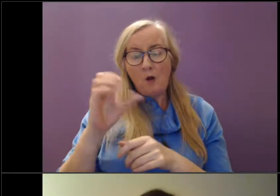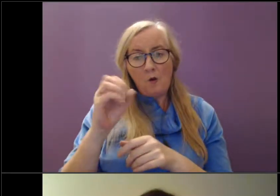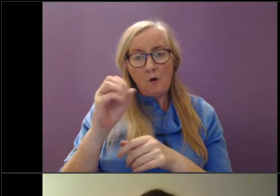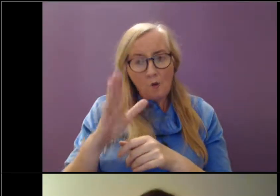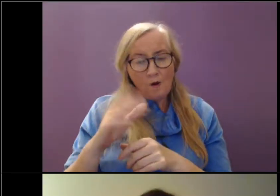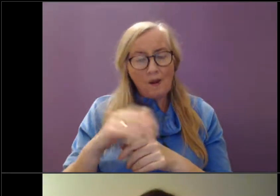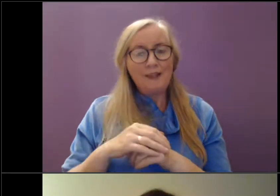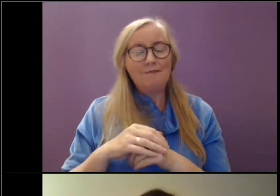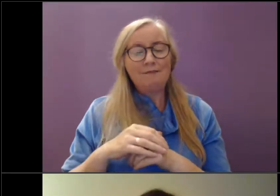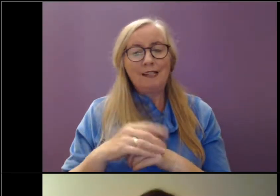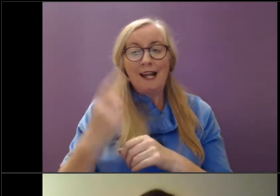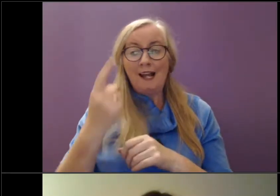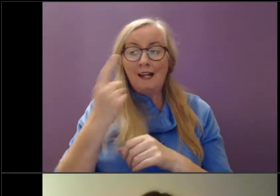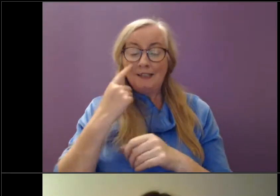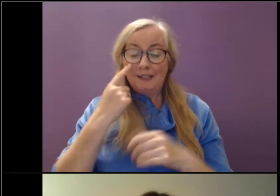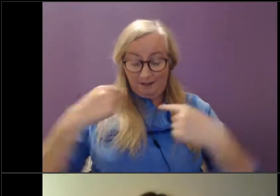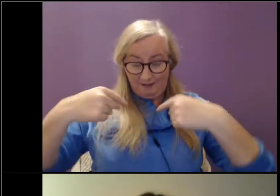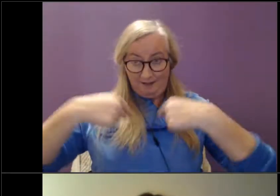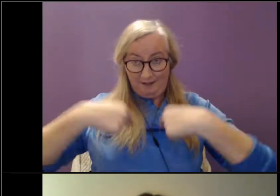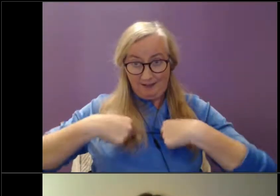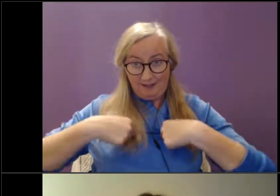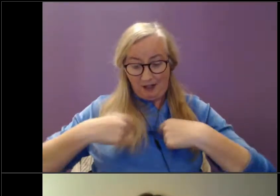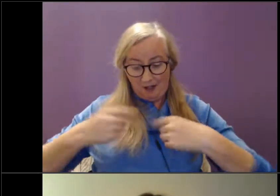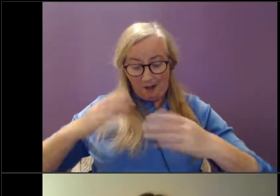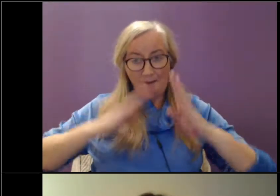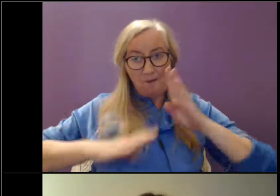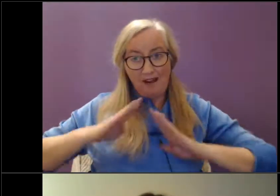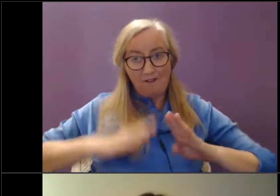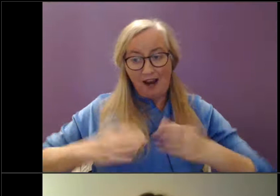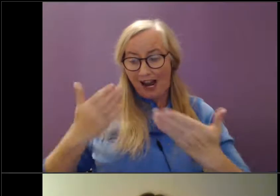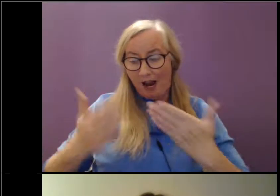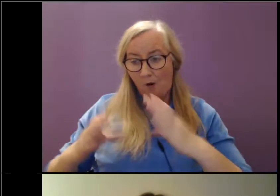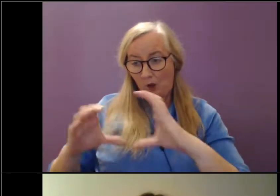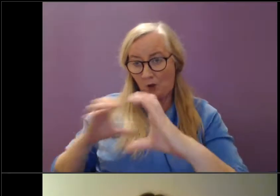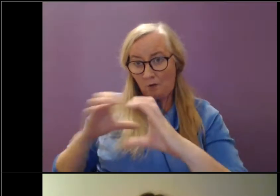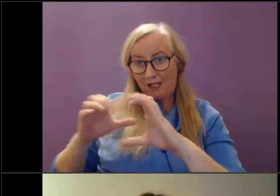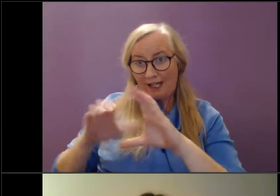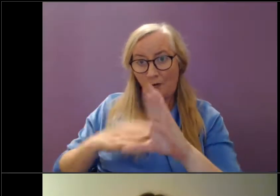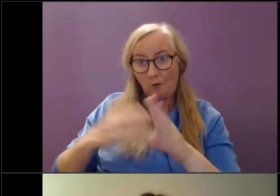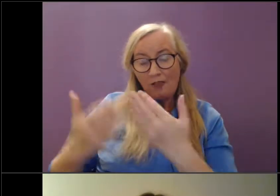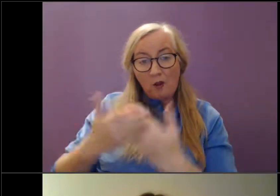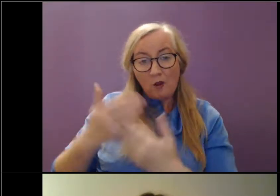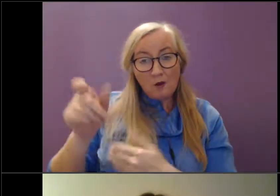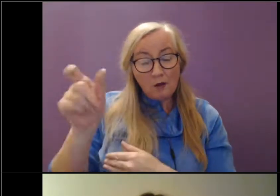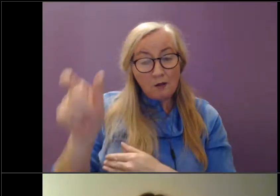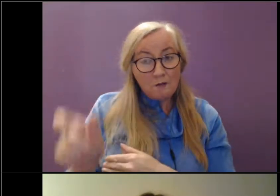and what behaviour and how they're communicating with this young person, and maybe